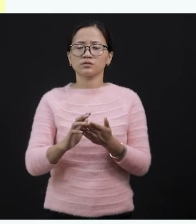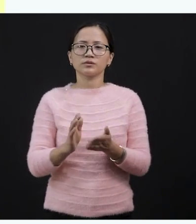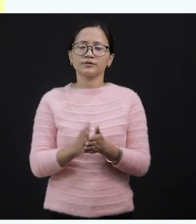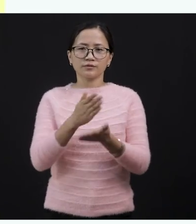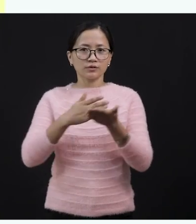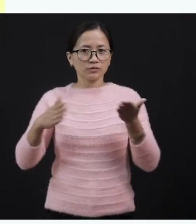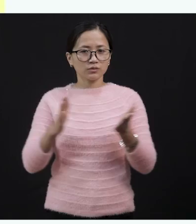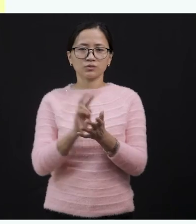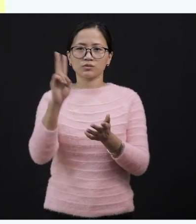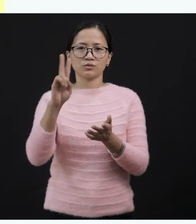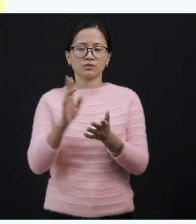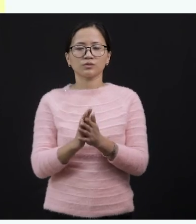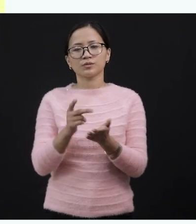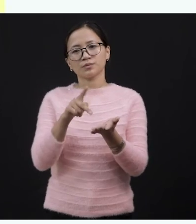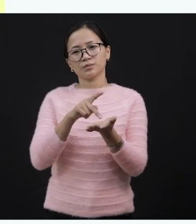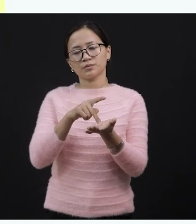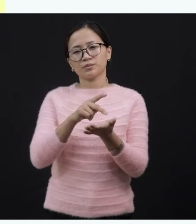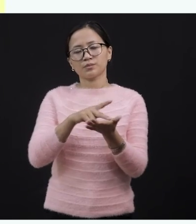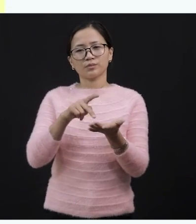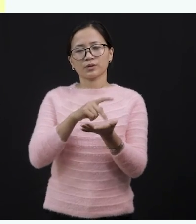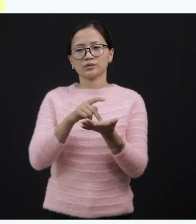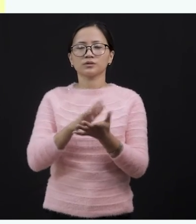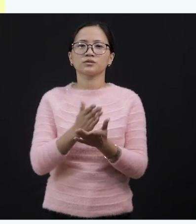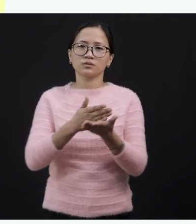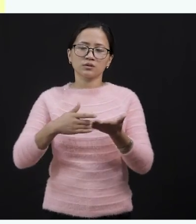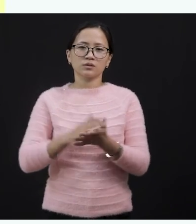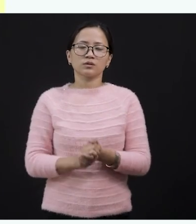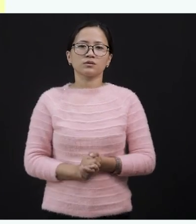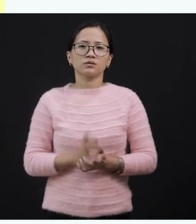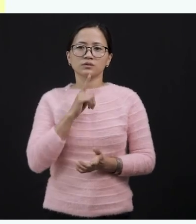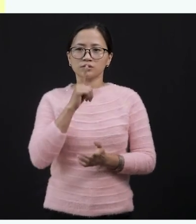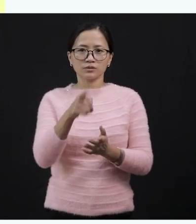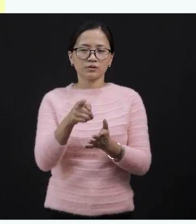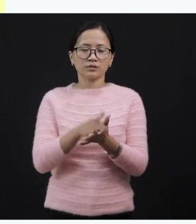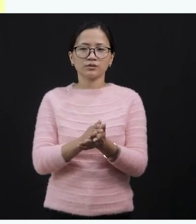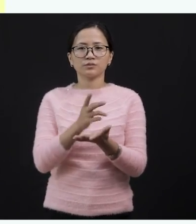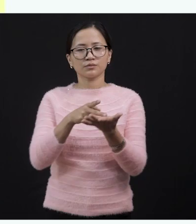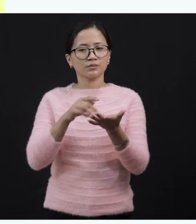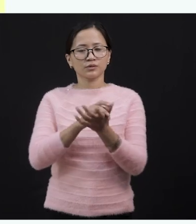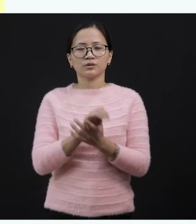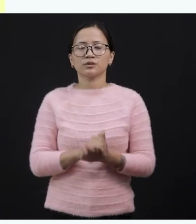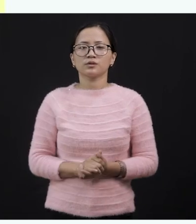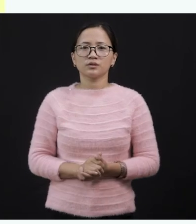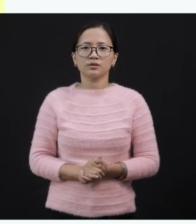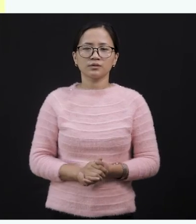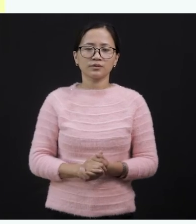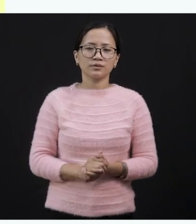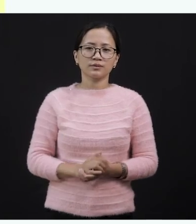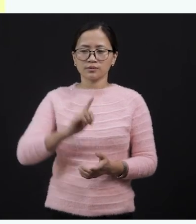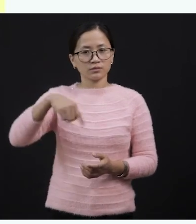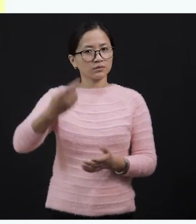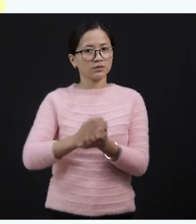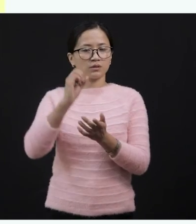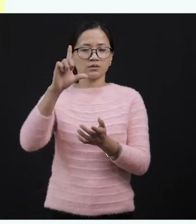two parts. So we have completed the introductory part and the first part of this chapter. In